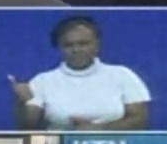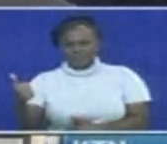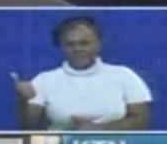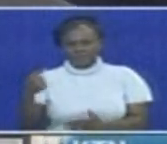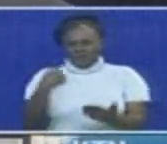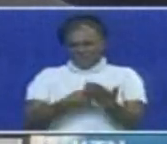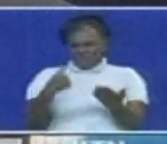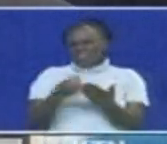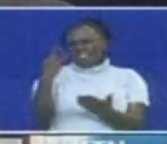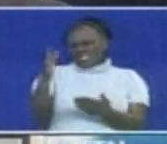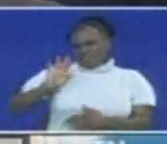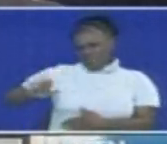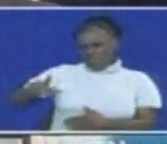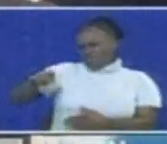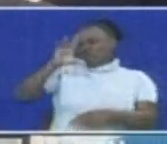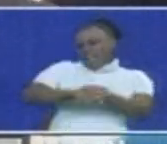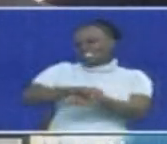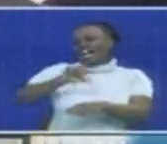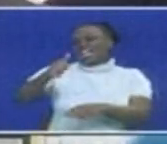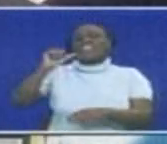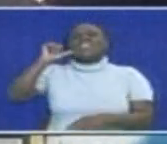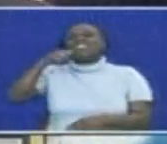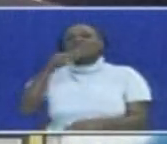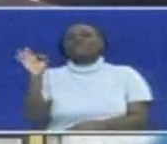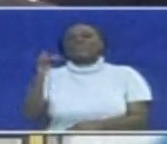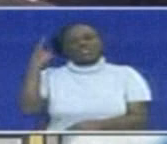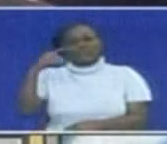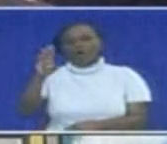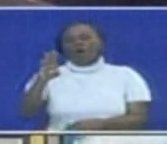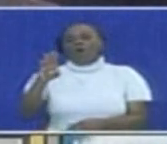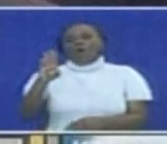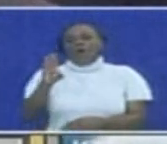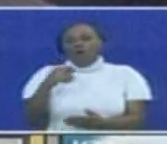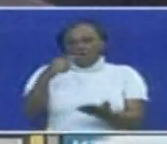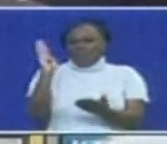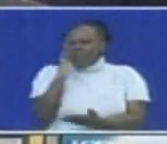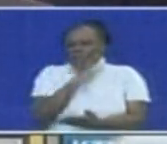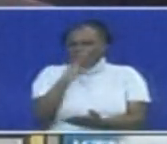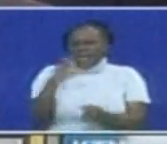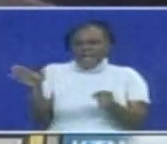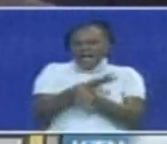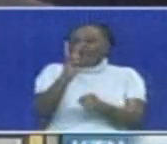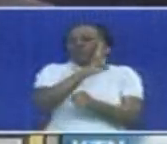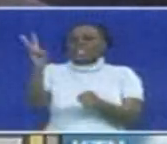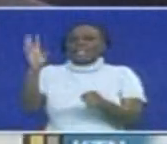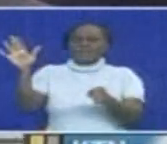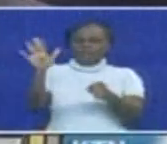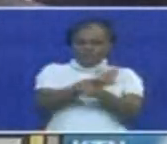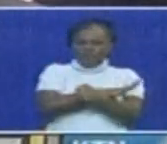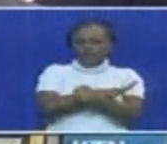wiki tatu tu utapata frequency mpya kutoka Webuye ambayo itakapa Western Province yote,